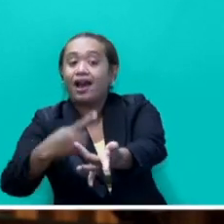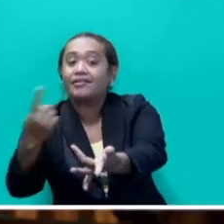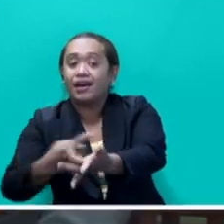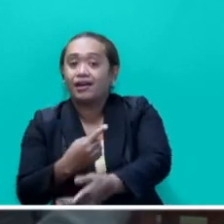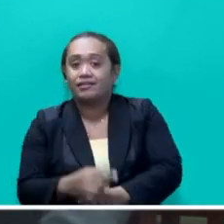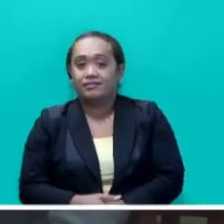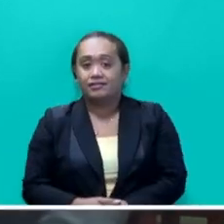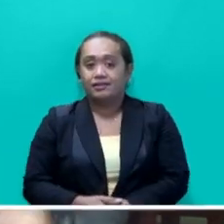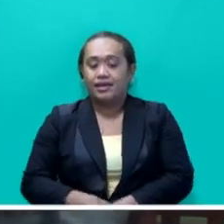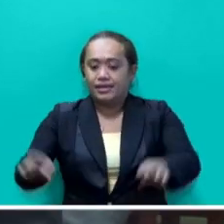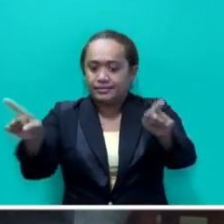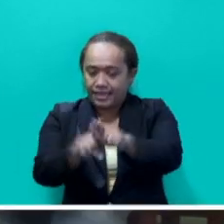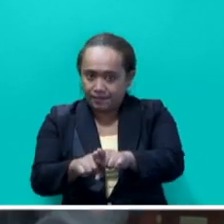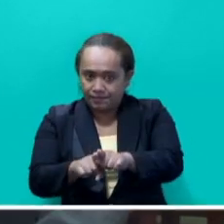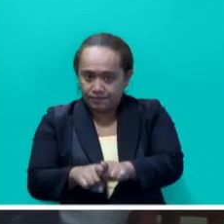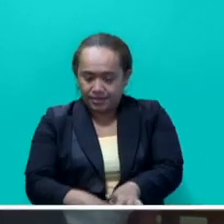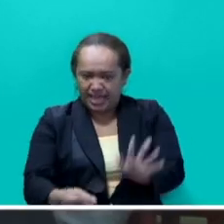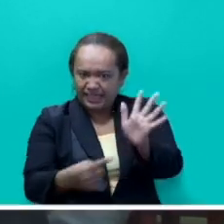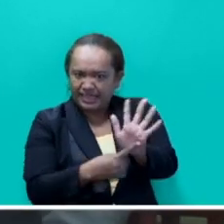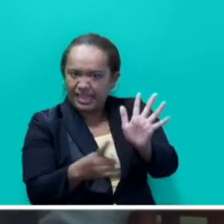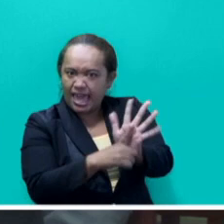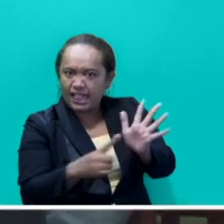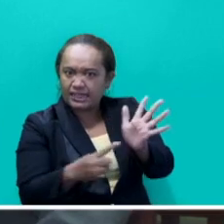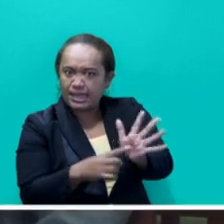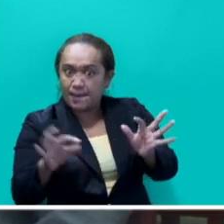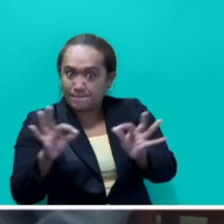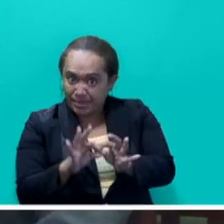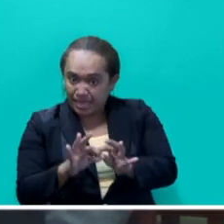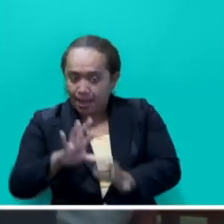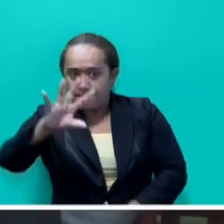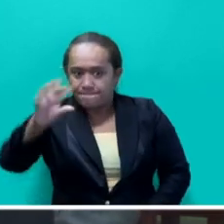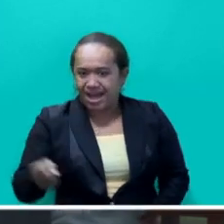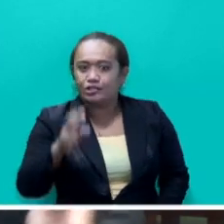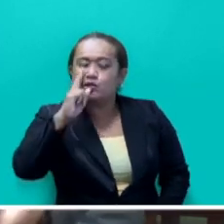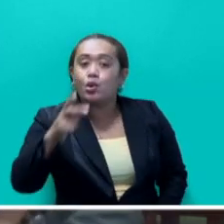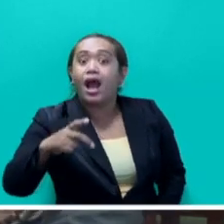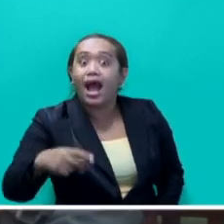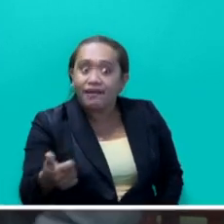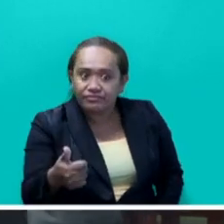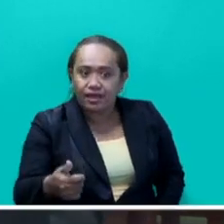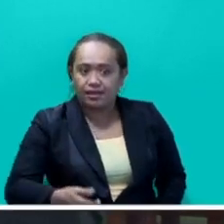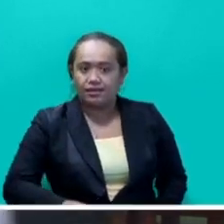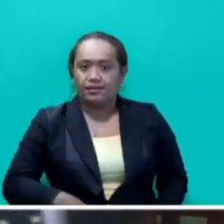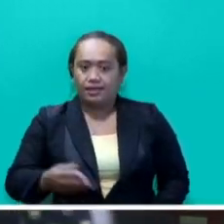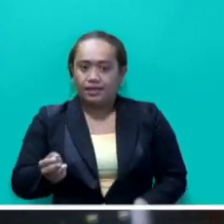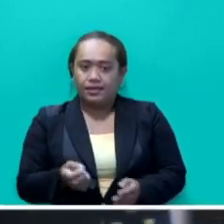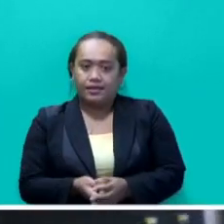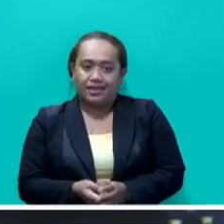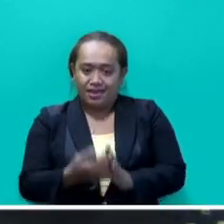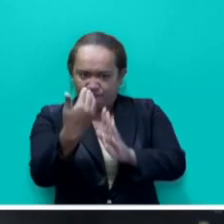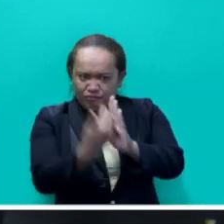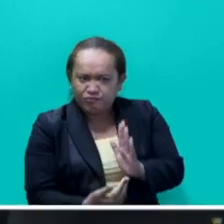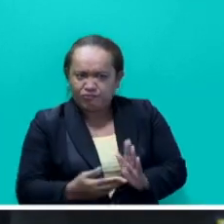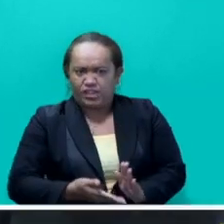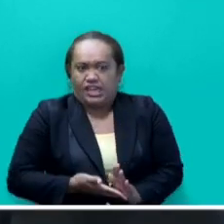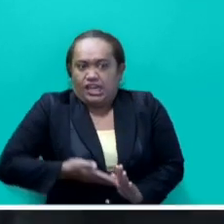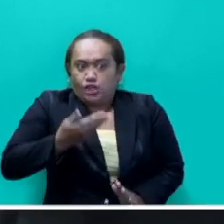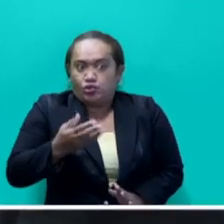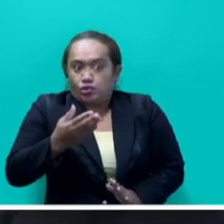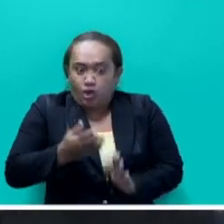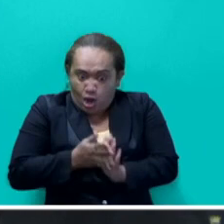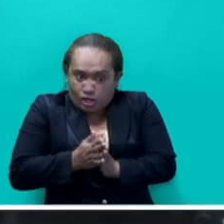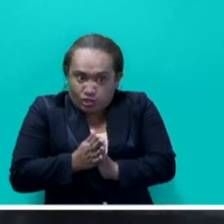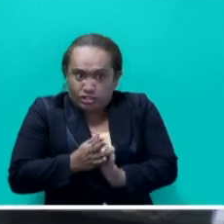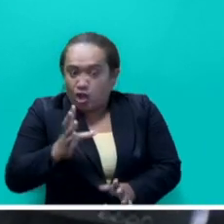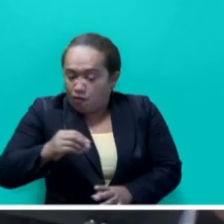to look after the interests of the landowners as the trustee to ensure that the terms and